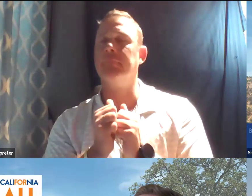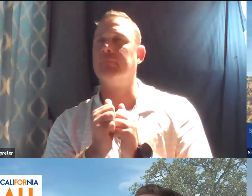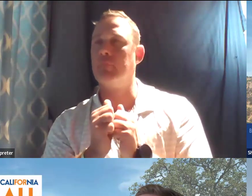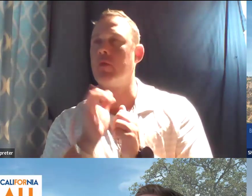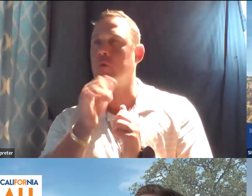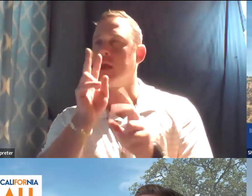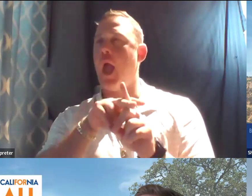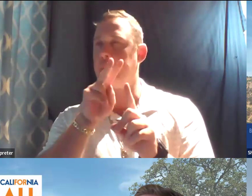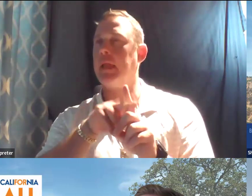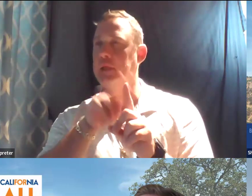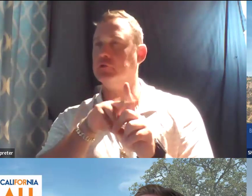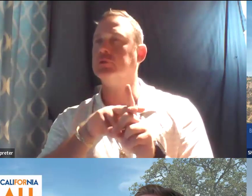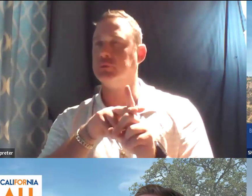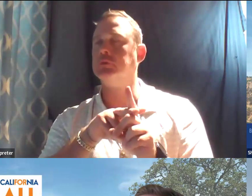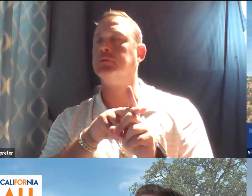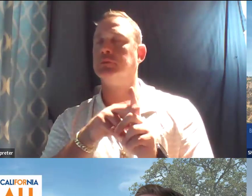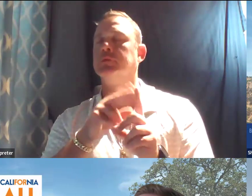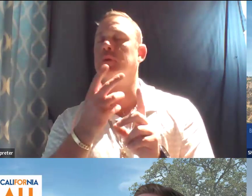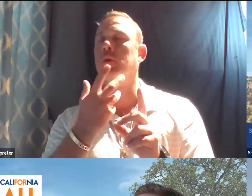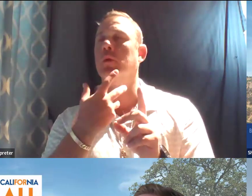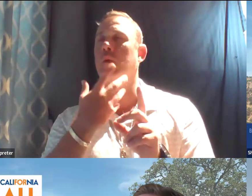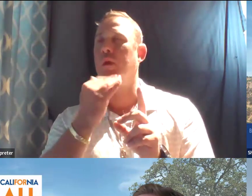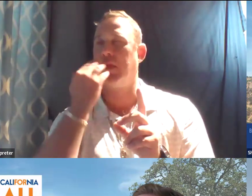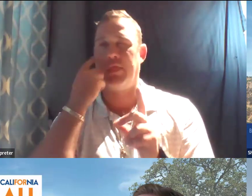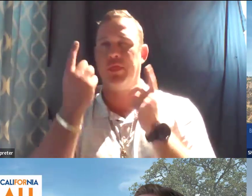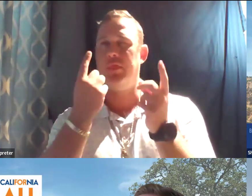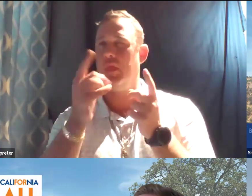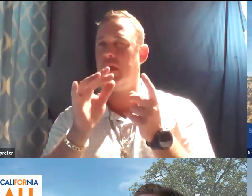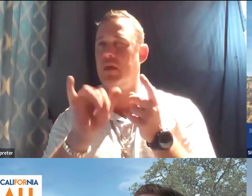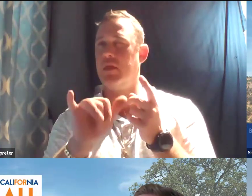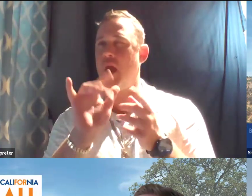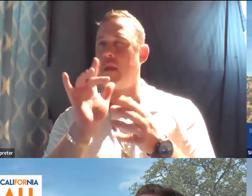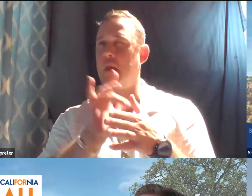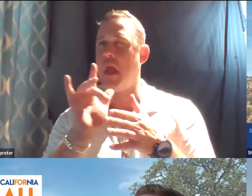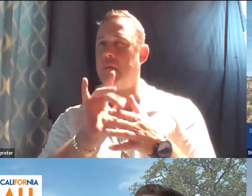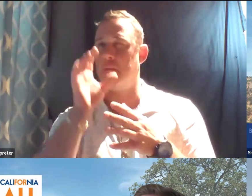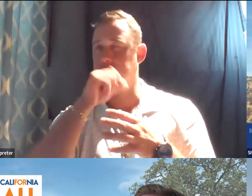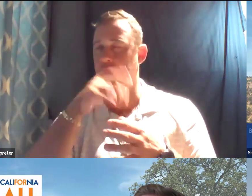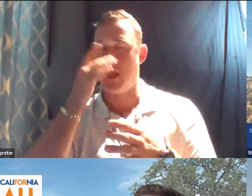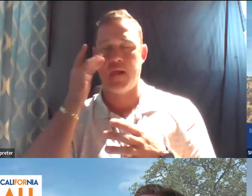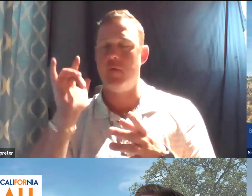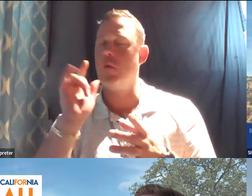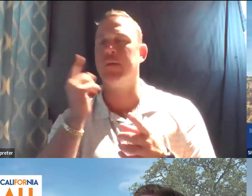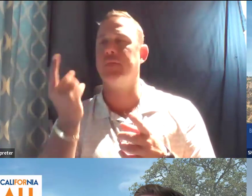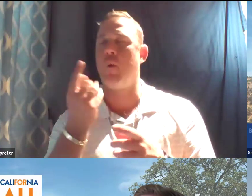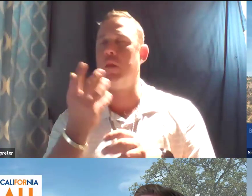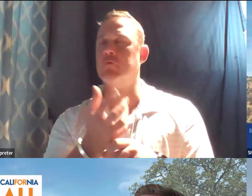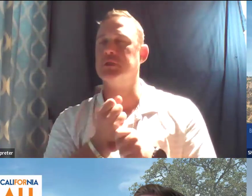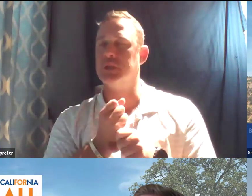do think that a gap here in California is, you know, given we've only received